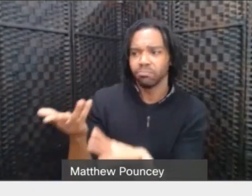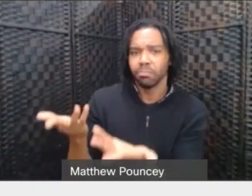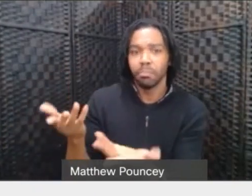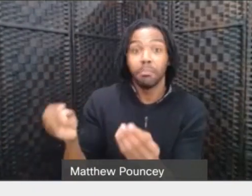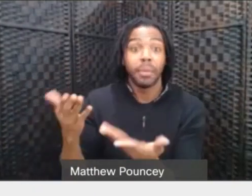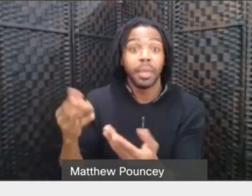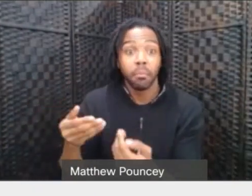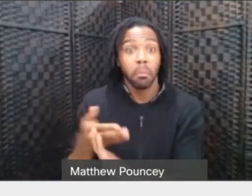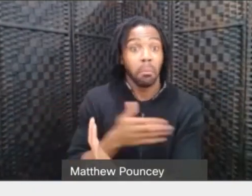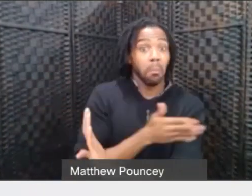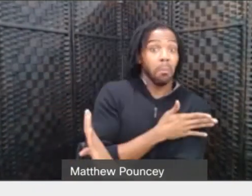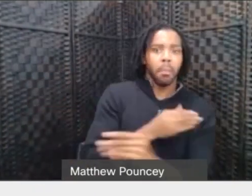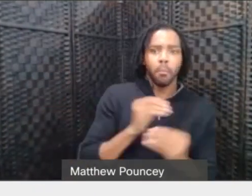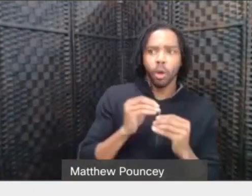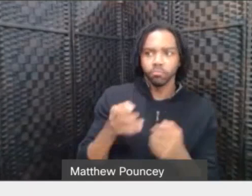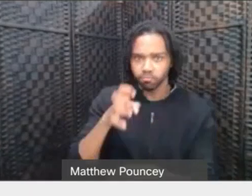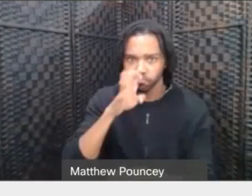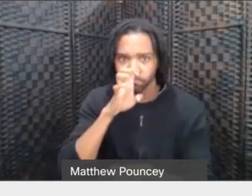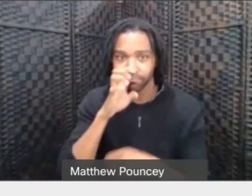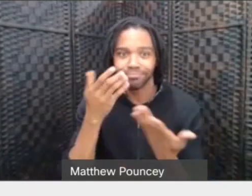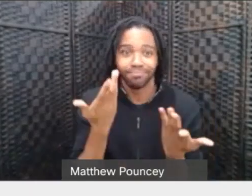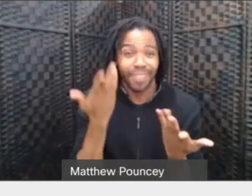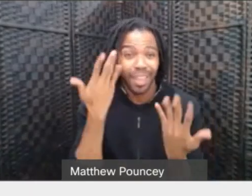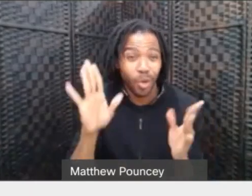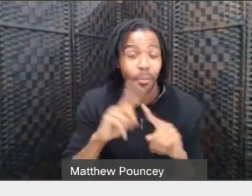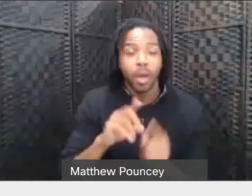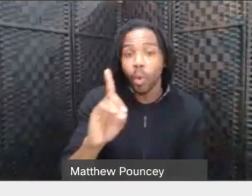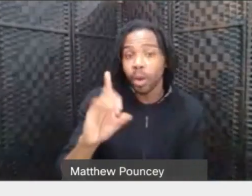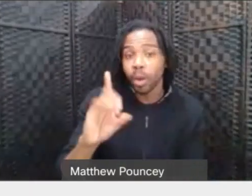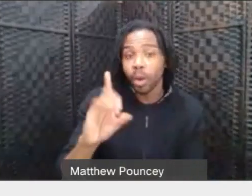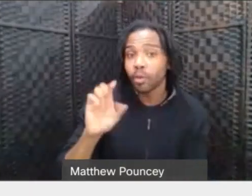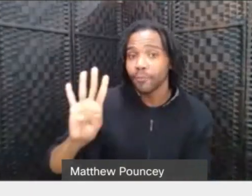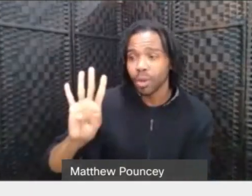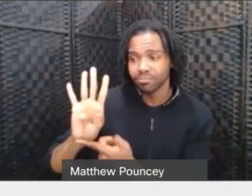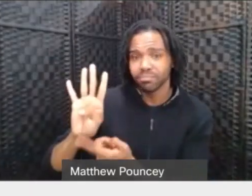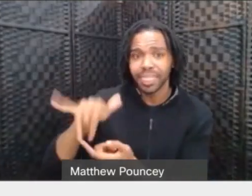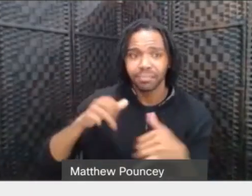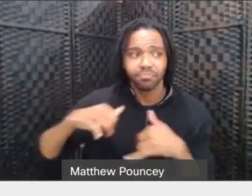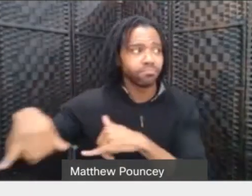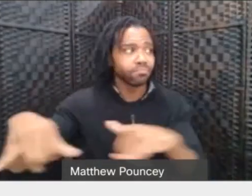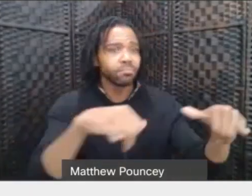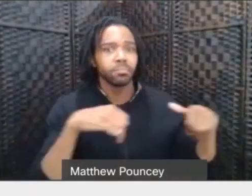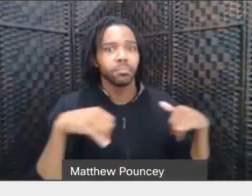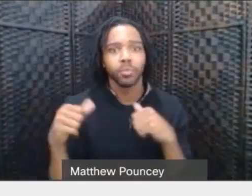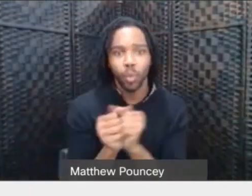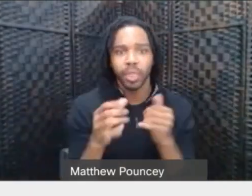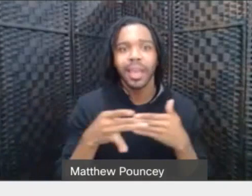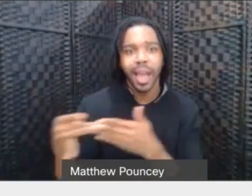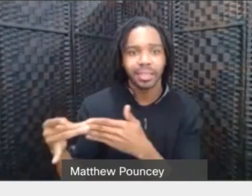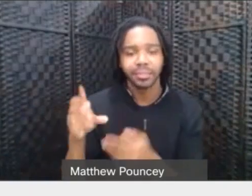in the pandemic. I'm uncertain, but 100.4 would be consistent with other guidances that DC Health